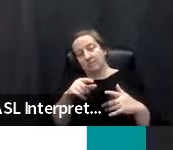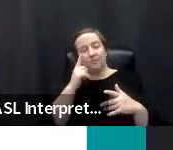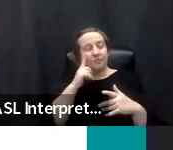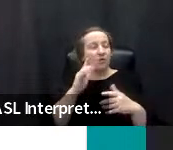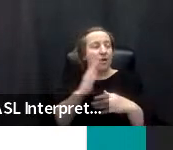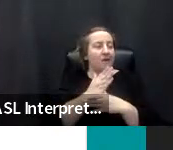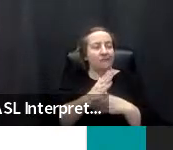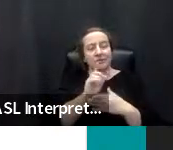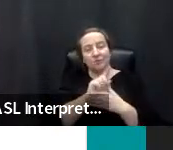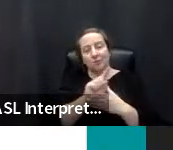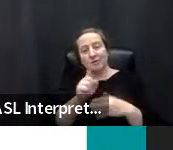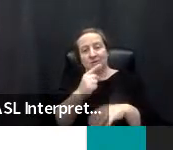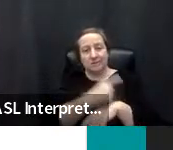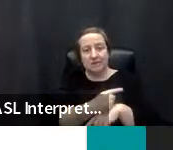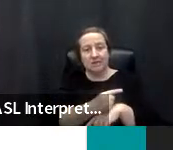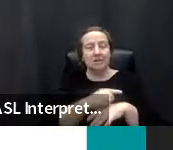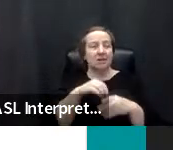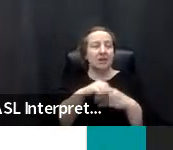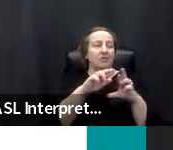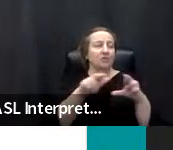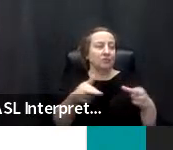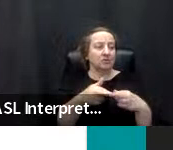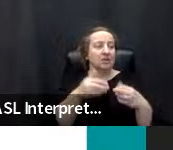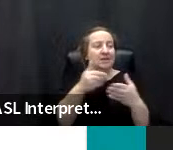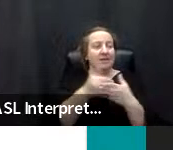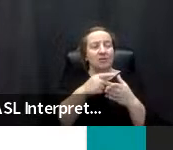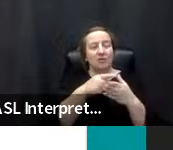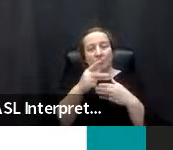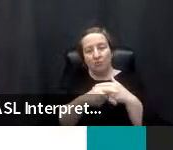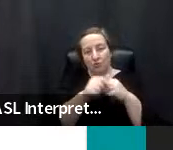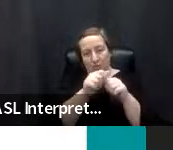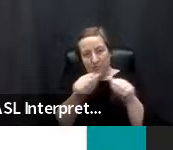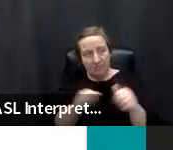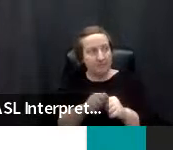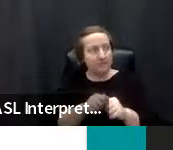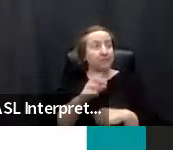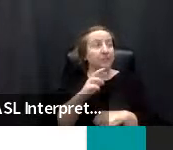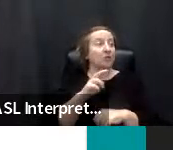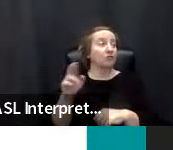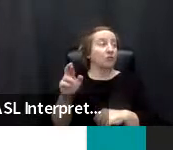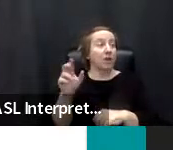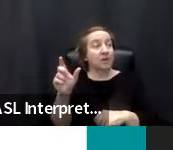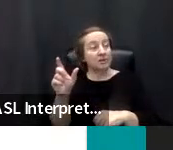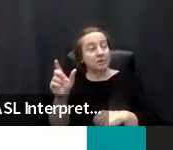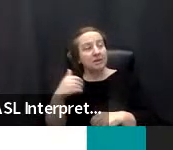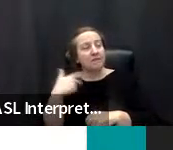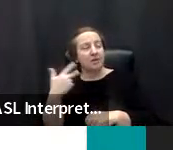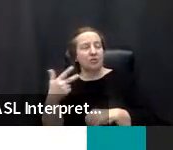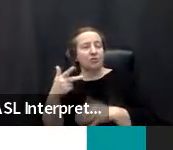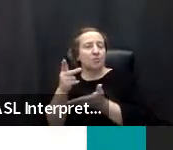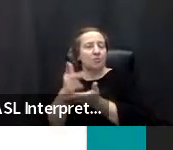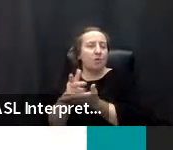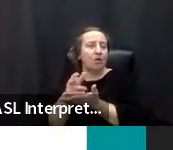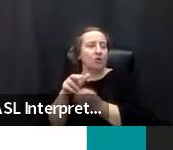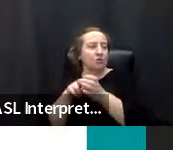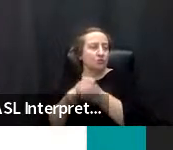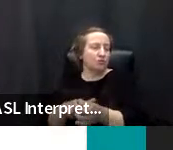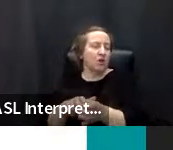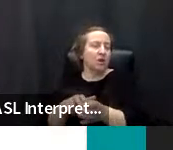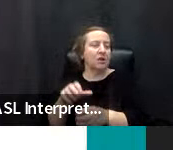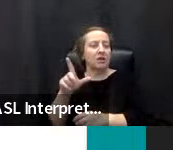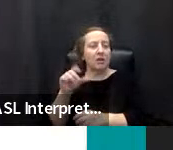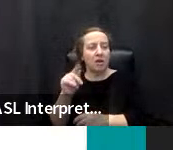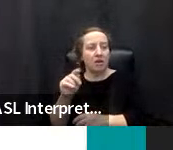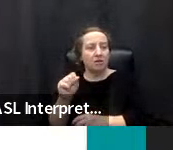within the region, kind of near the program area. And then on the right-hand side, we've got 3 park and ride lots that TriMet did some